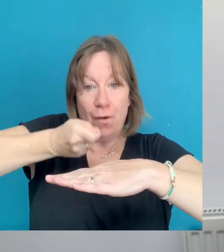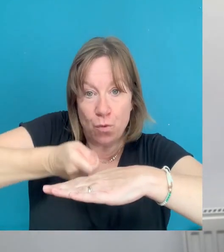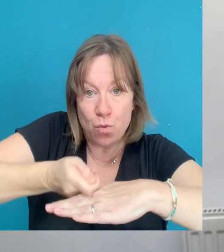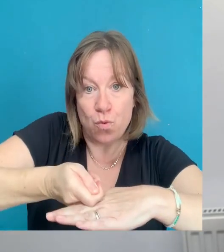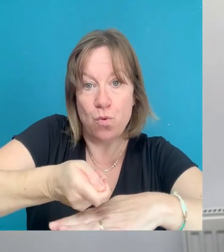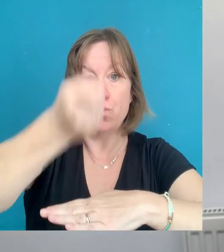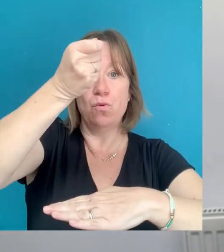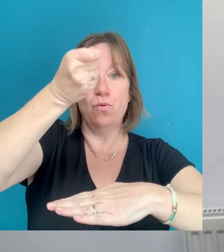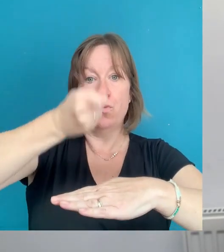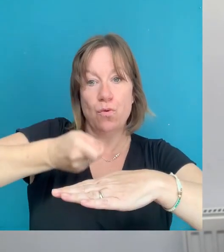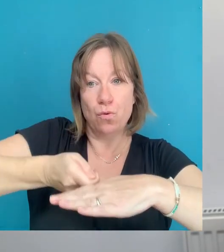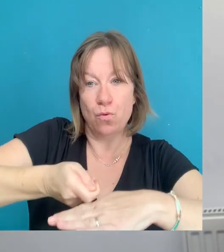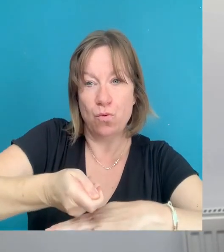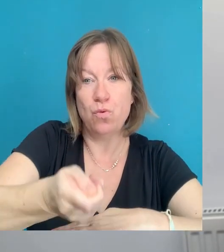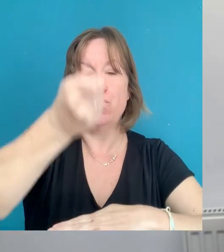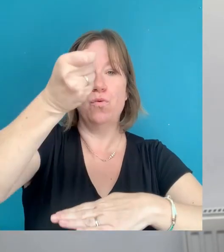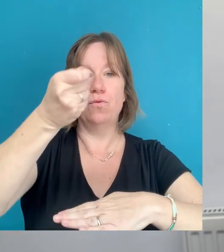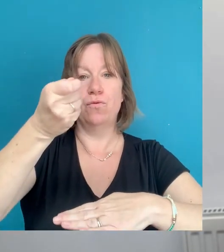up.